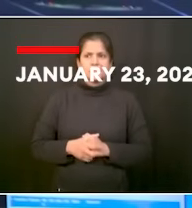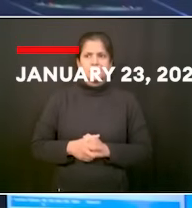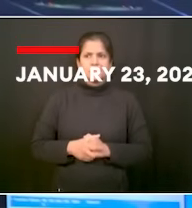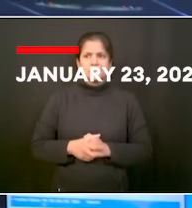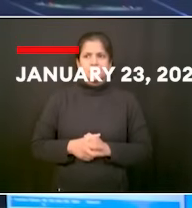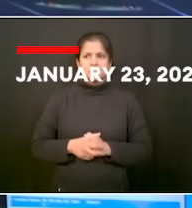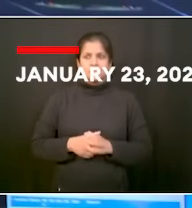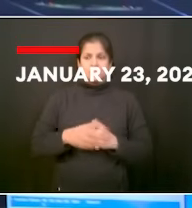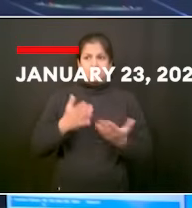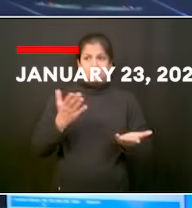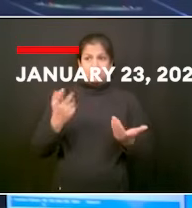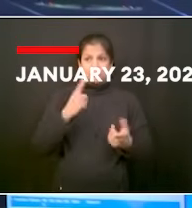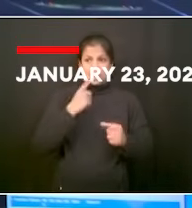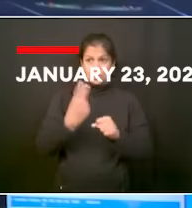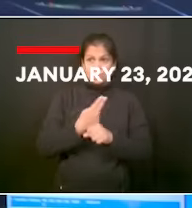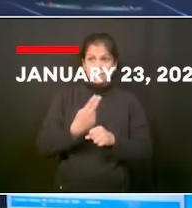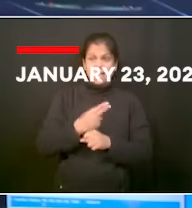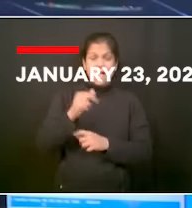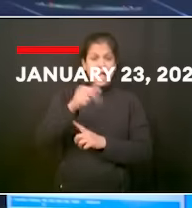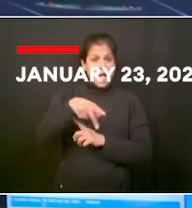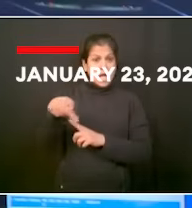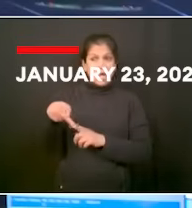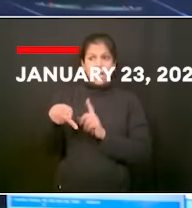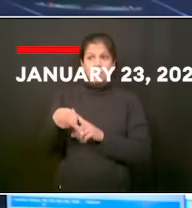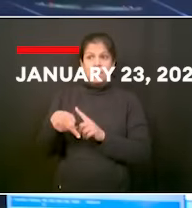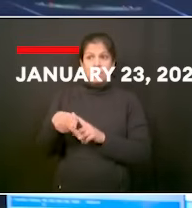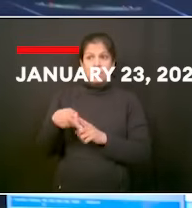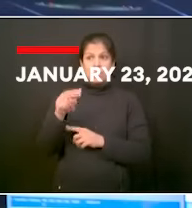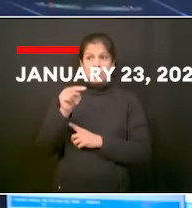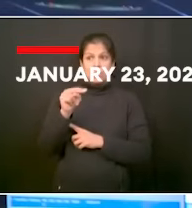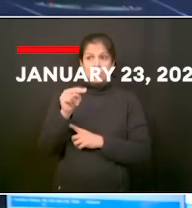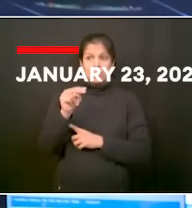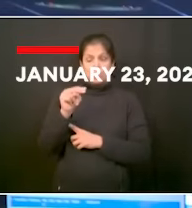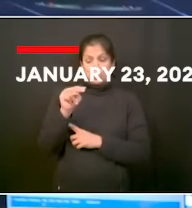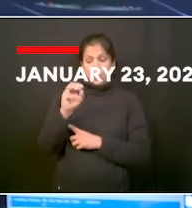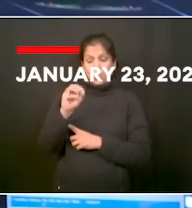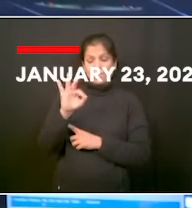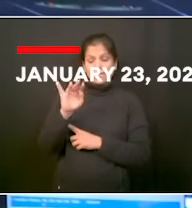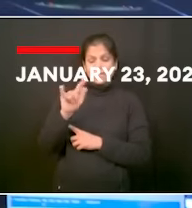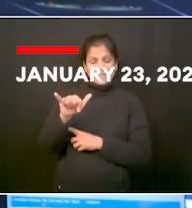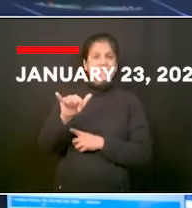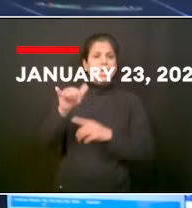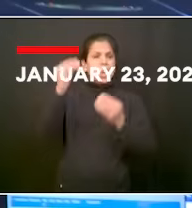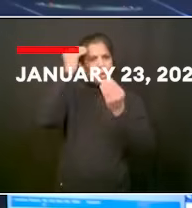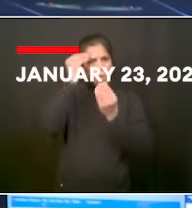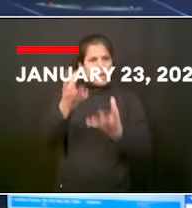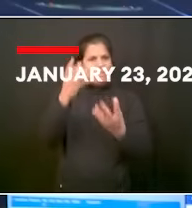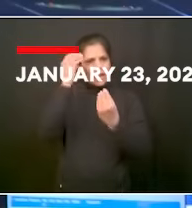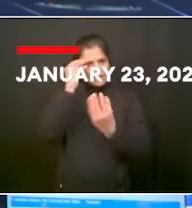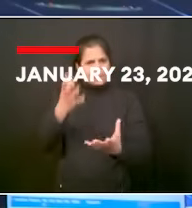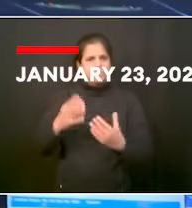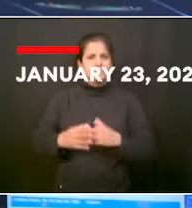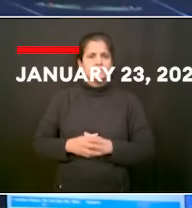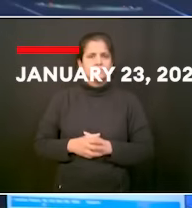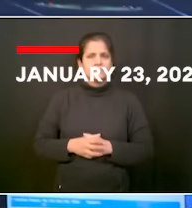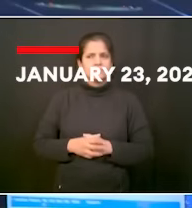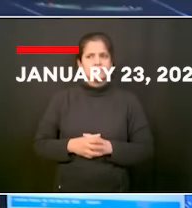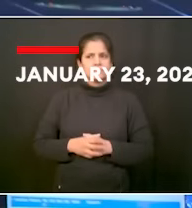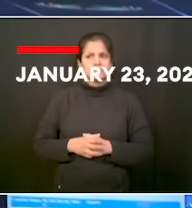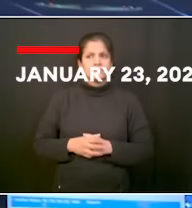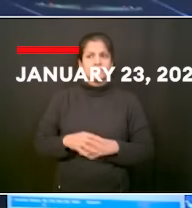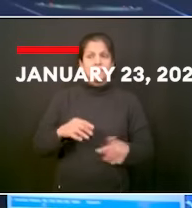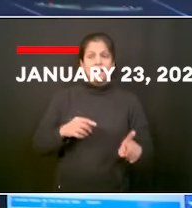Notify NYC, as well as look out for Gamma messages from New York City Public